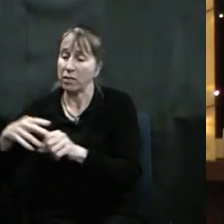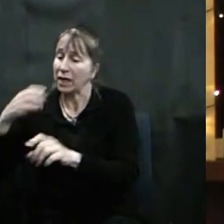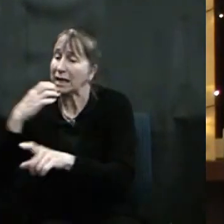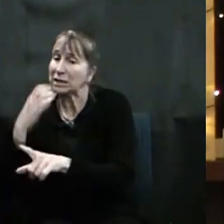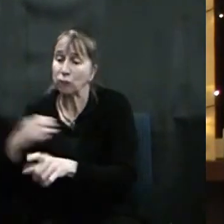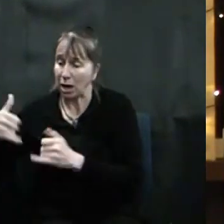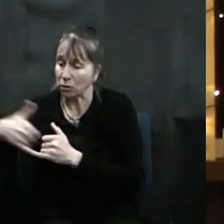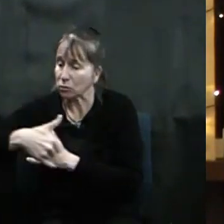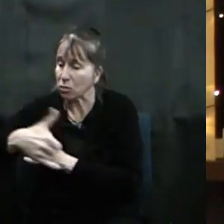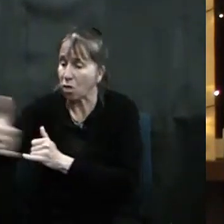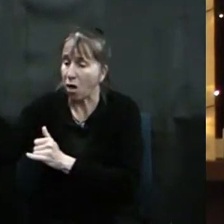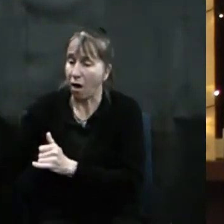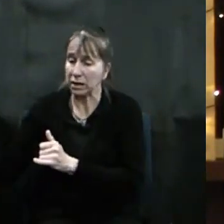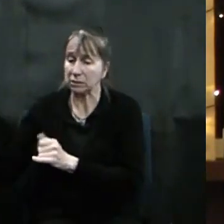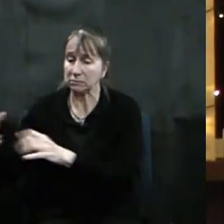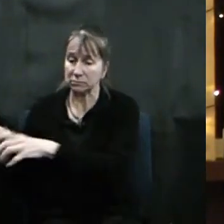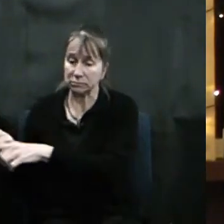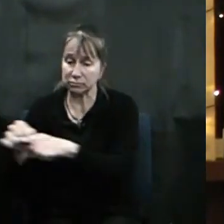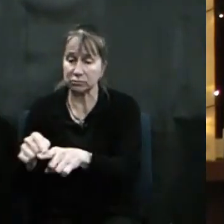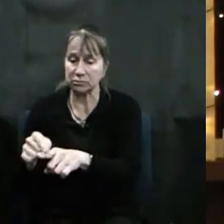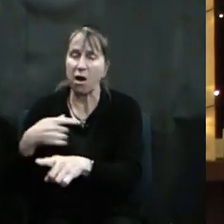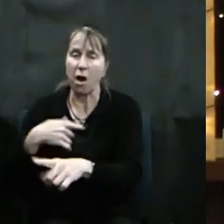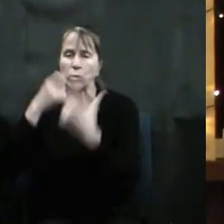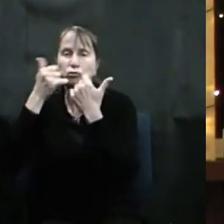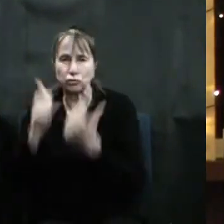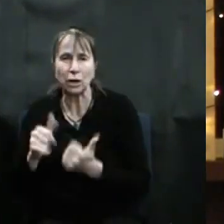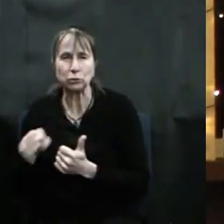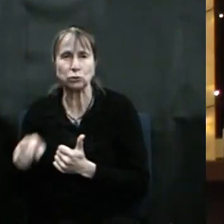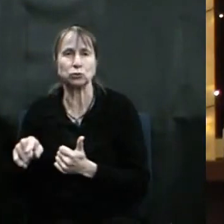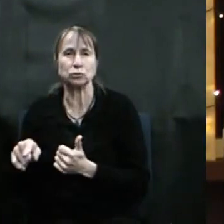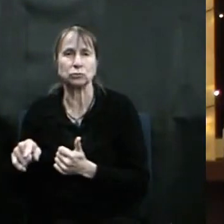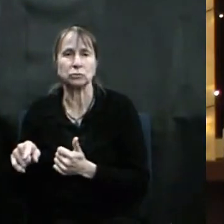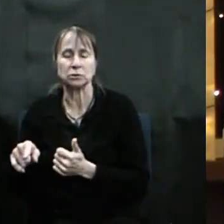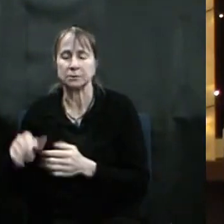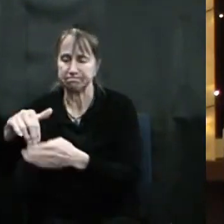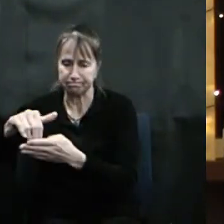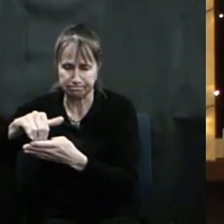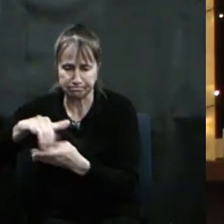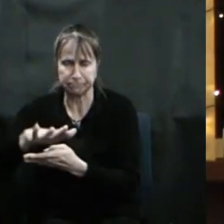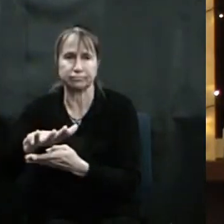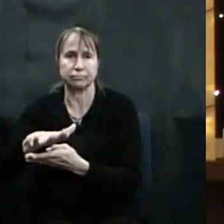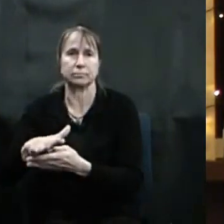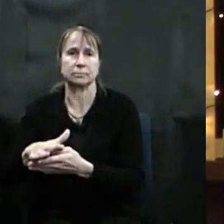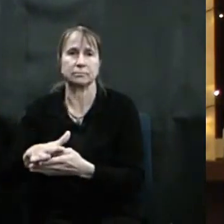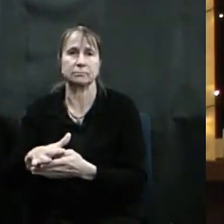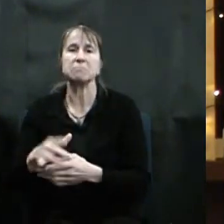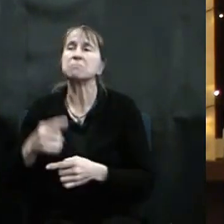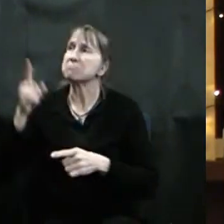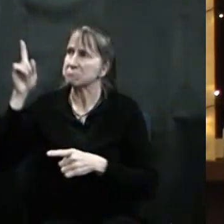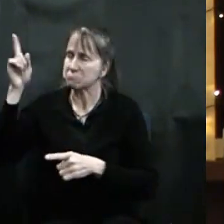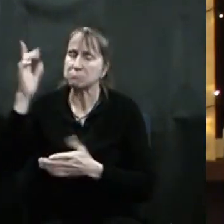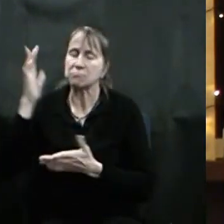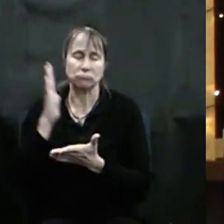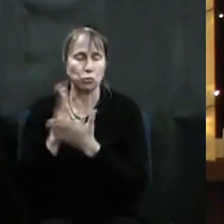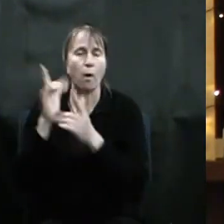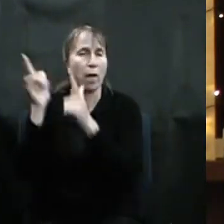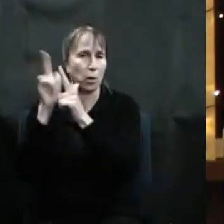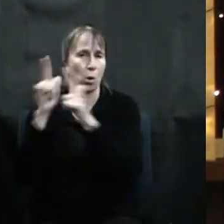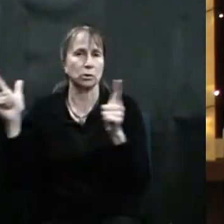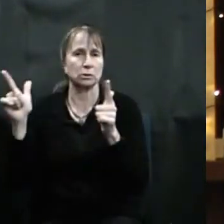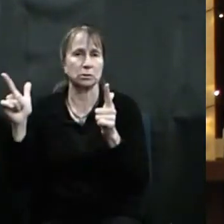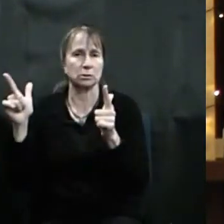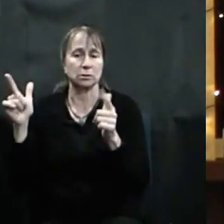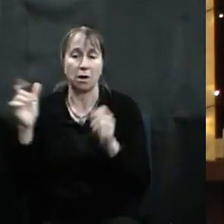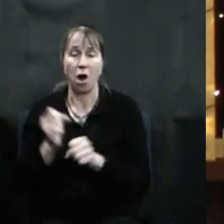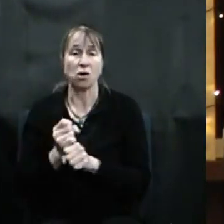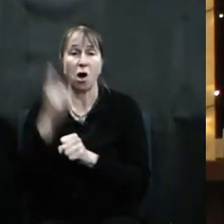am the Lord. It could hardly be clearer, could it? God is against them. And